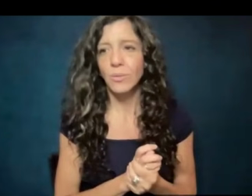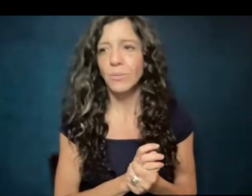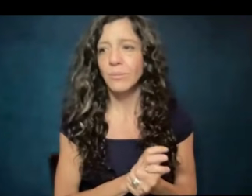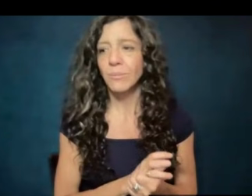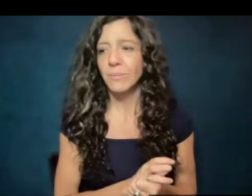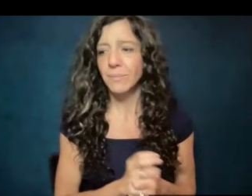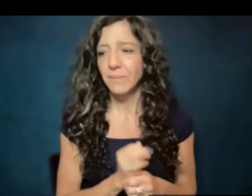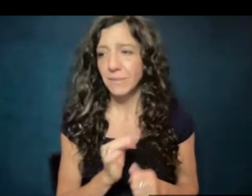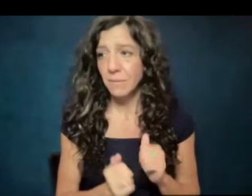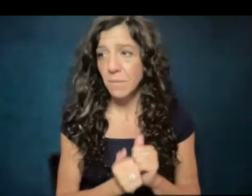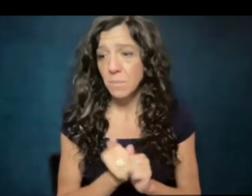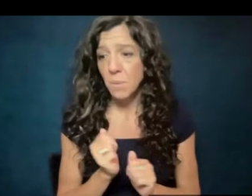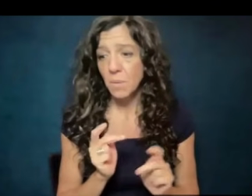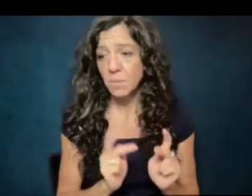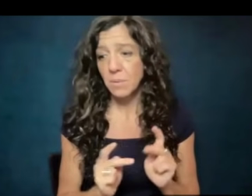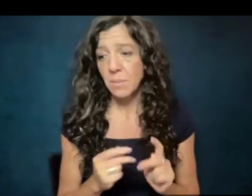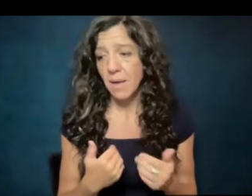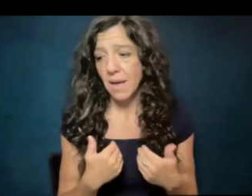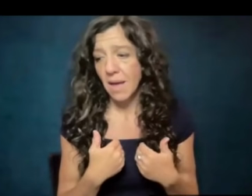have,